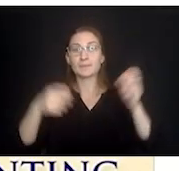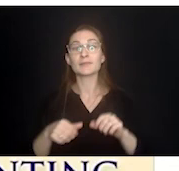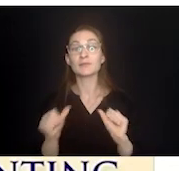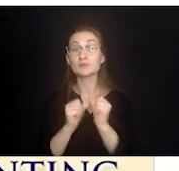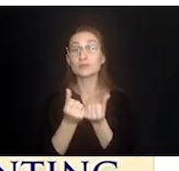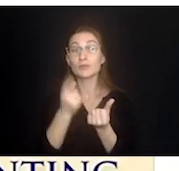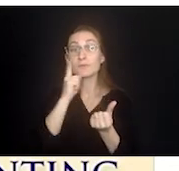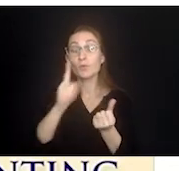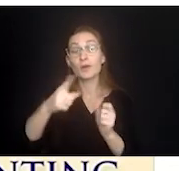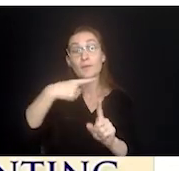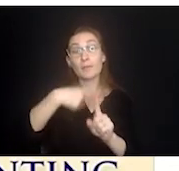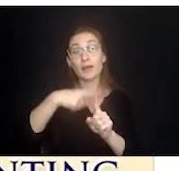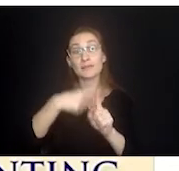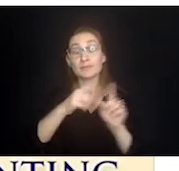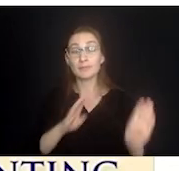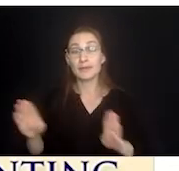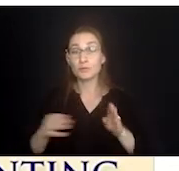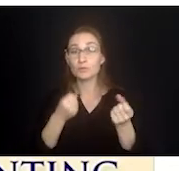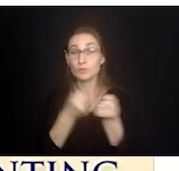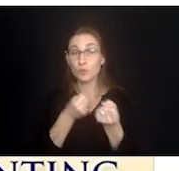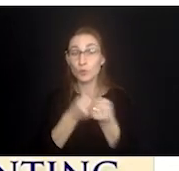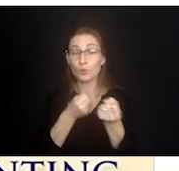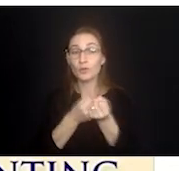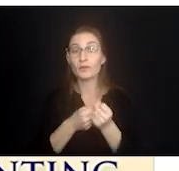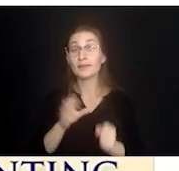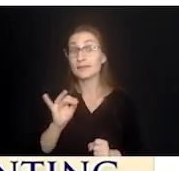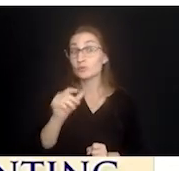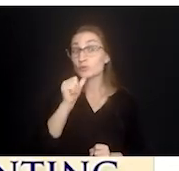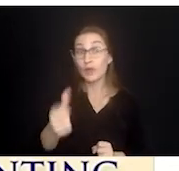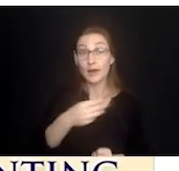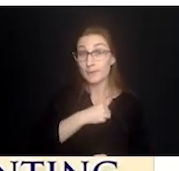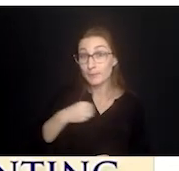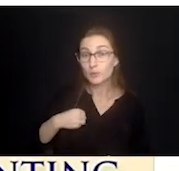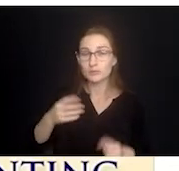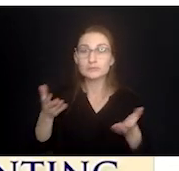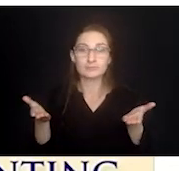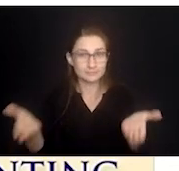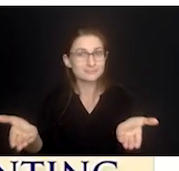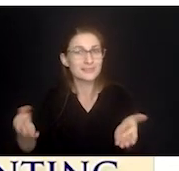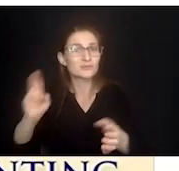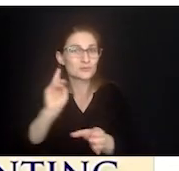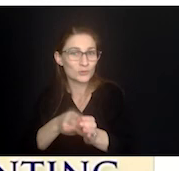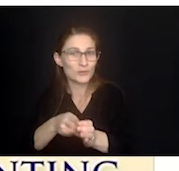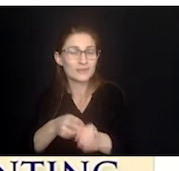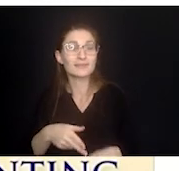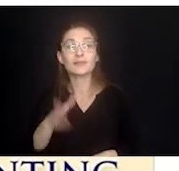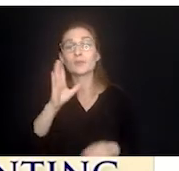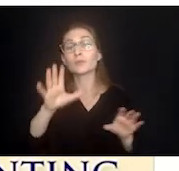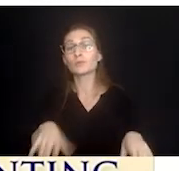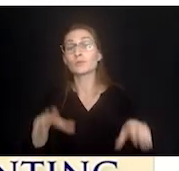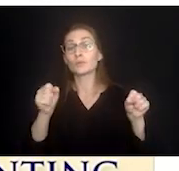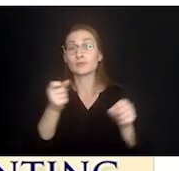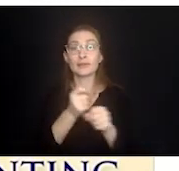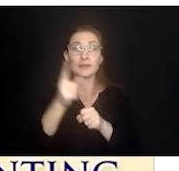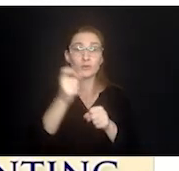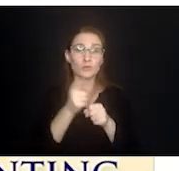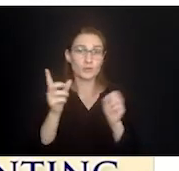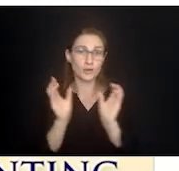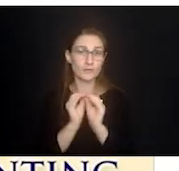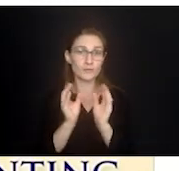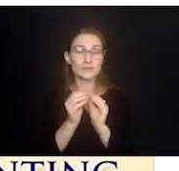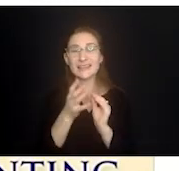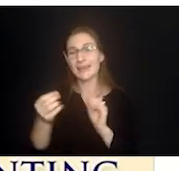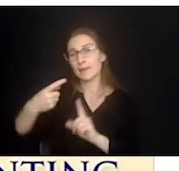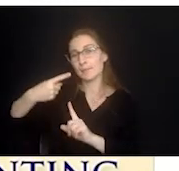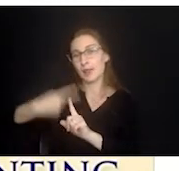top of the page is the Association for Positive Behavior Support. If you're not a member, become a member. They have valuable information.